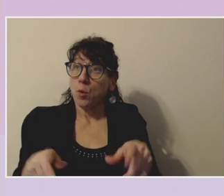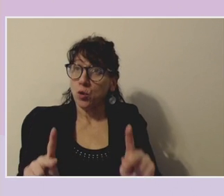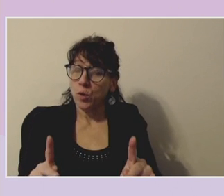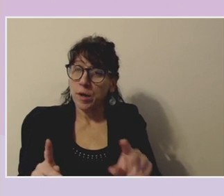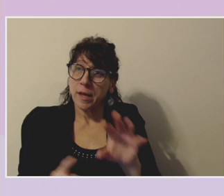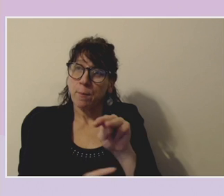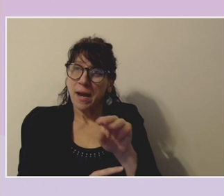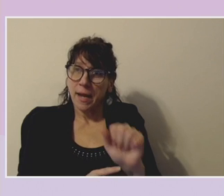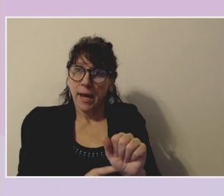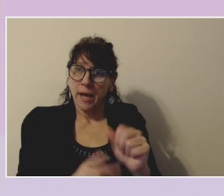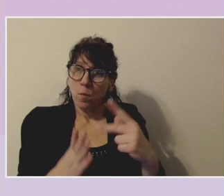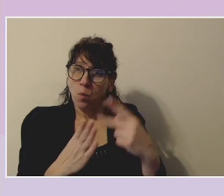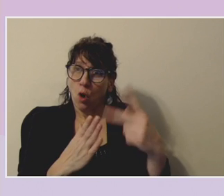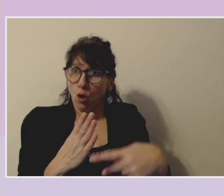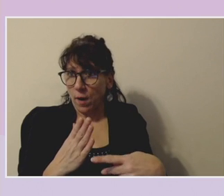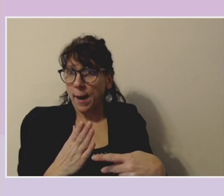program